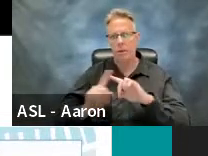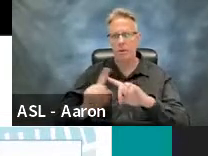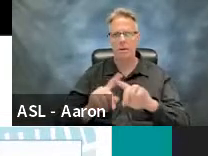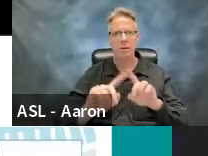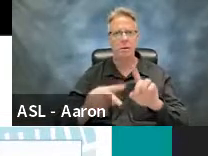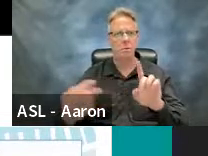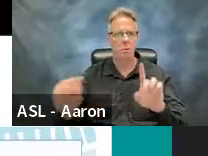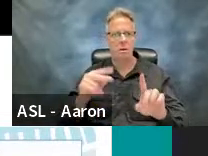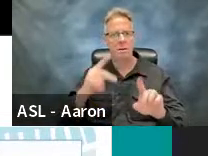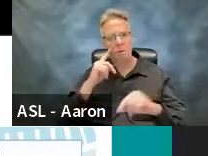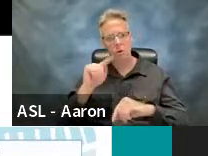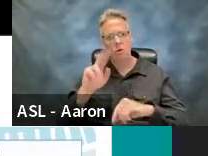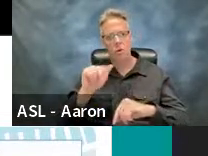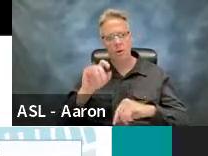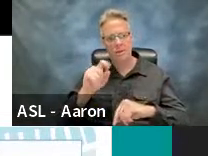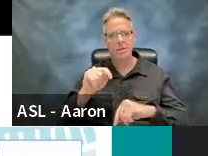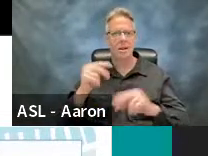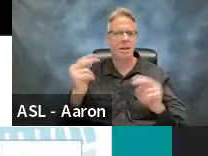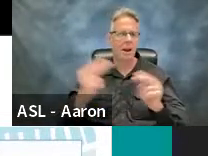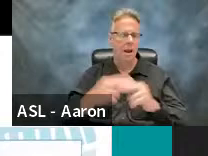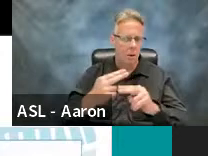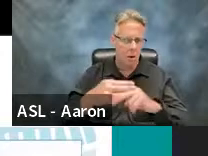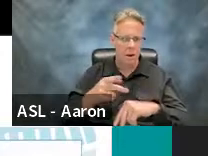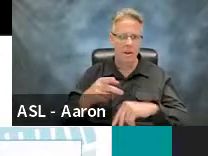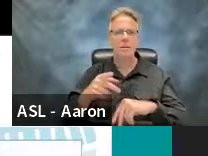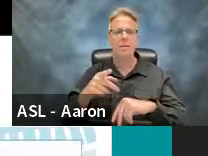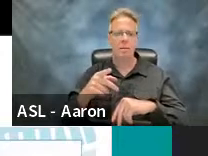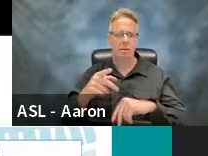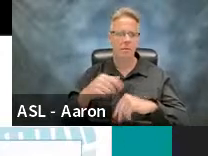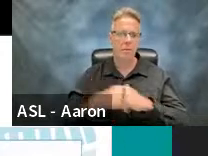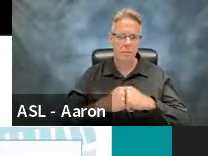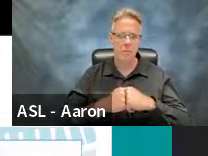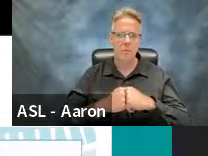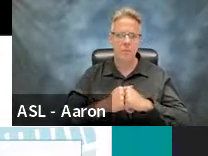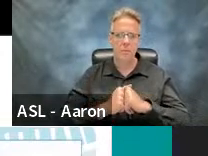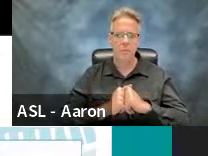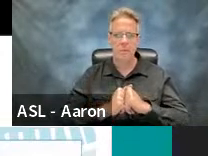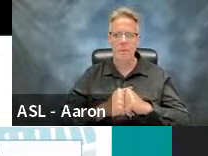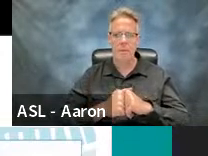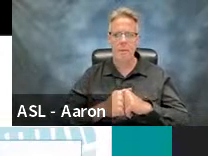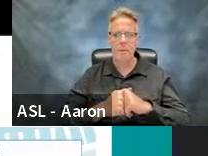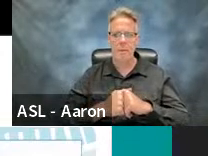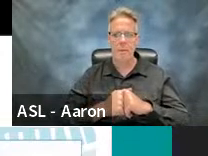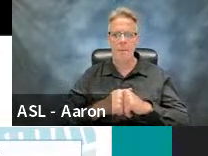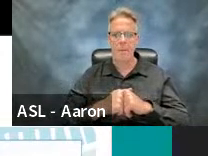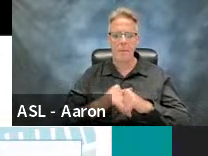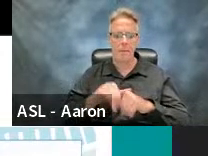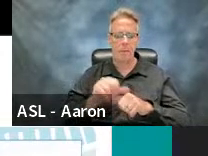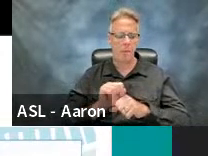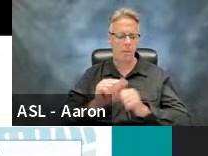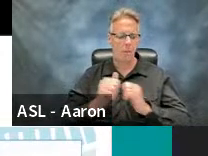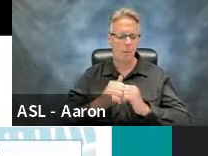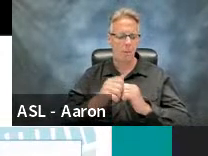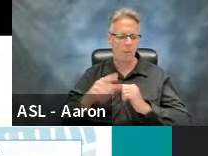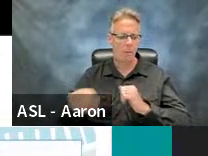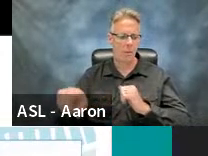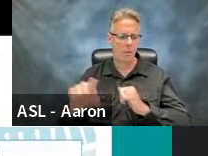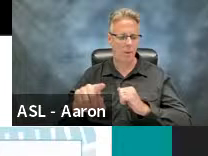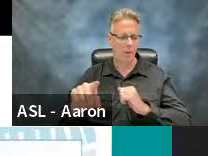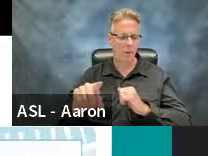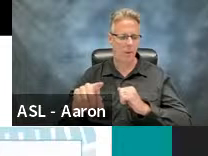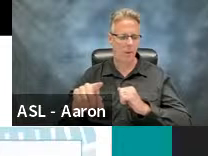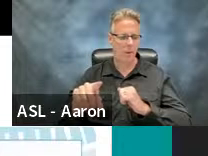about transit, highway, shared use path. And so it's been that work with our agency